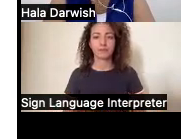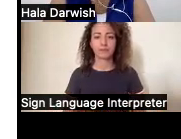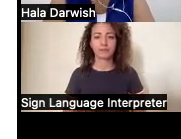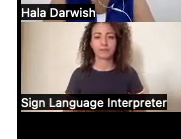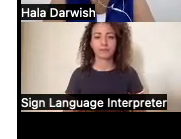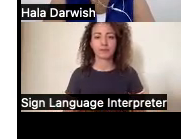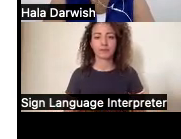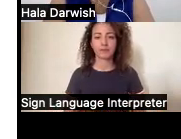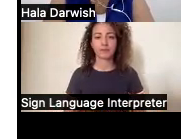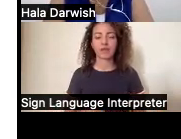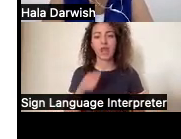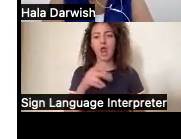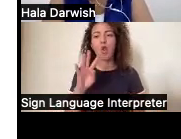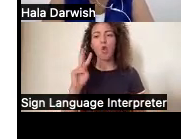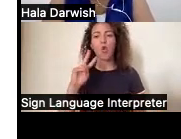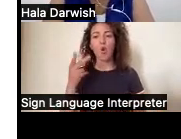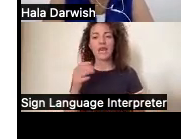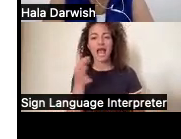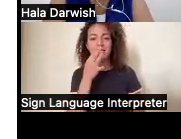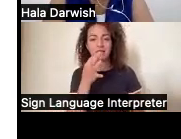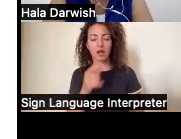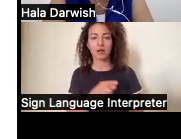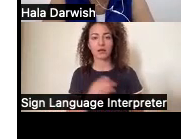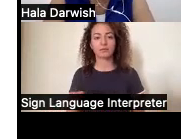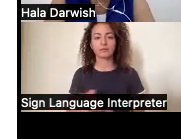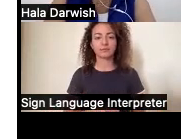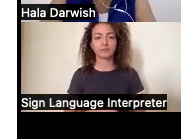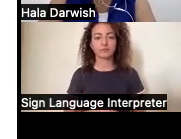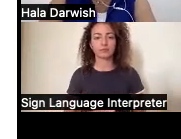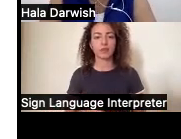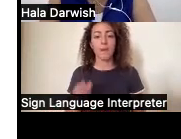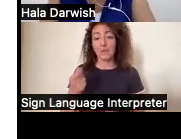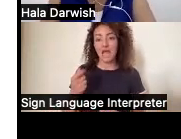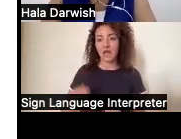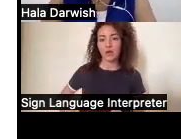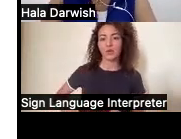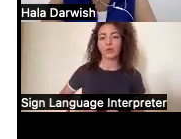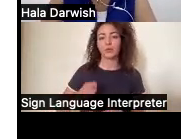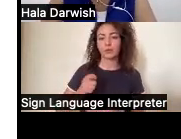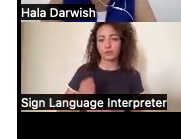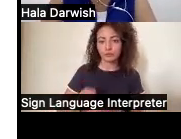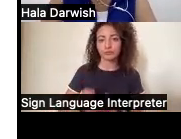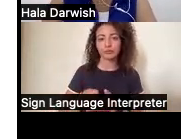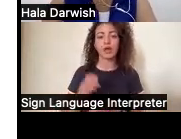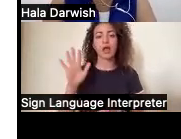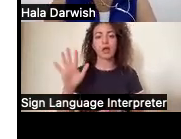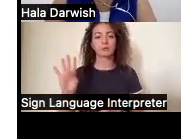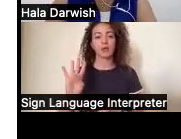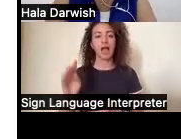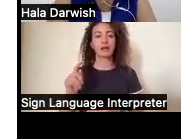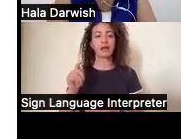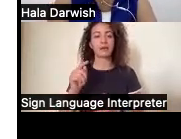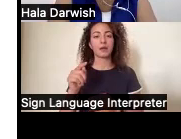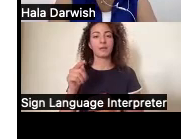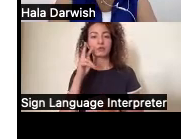notable percent of families depending on the daily wages, like in Aleppo, 45%. I'm going to